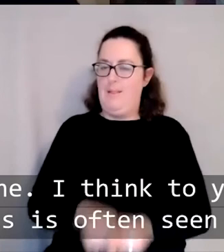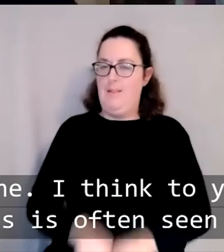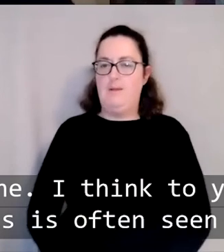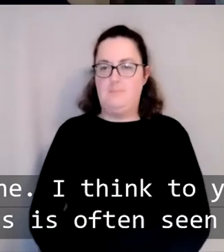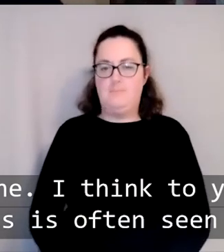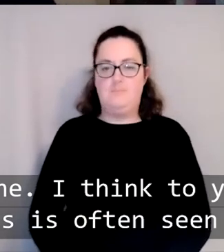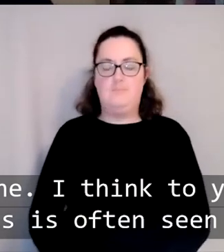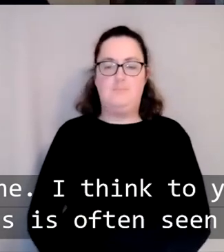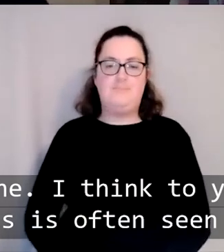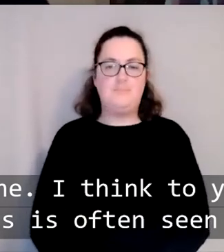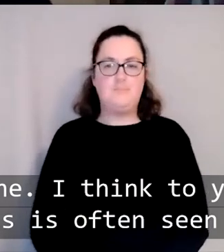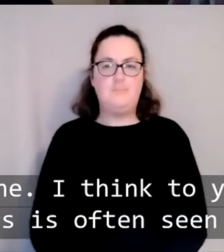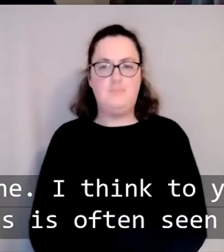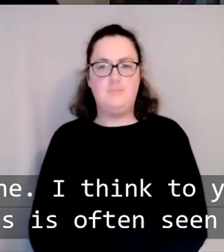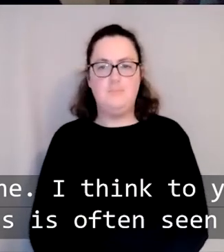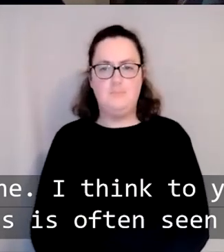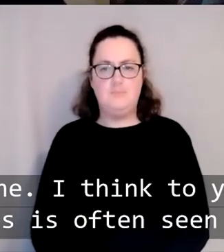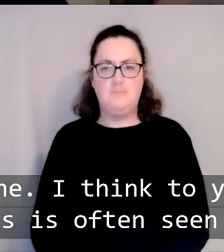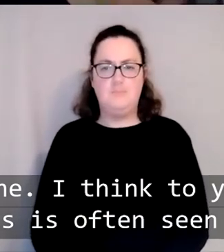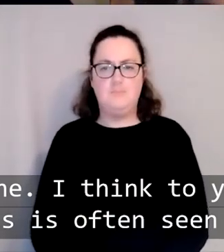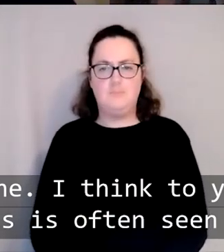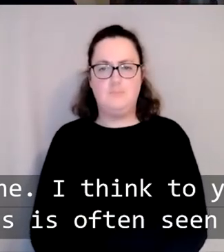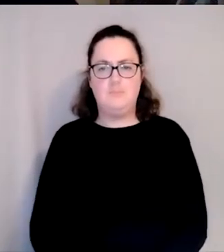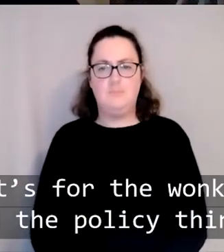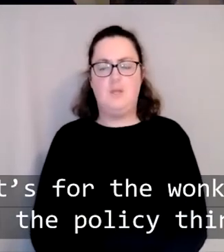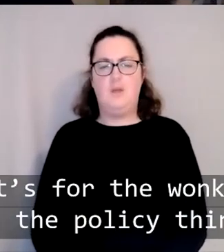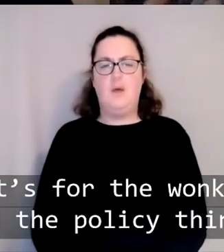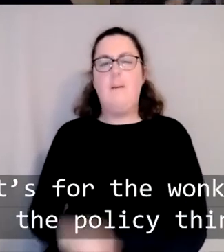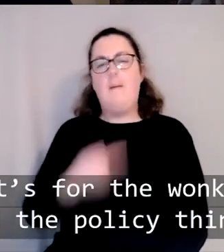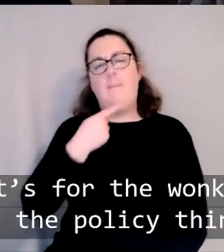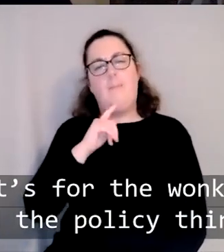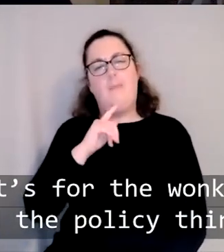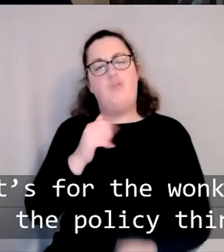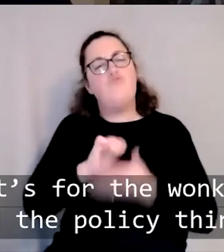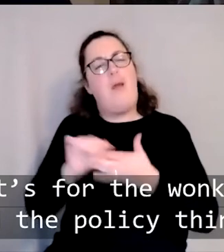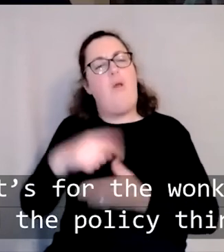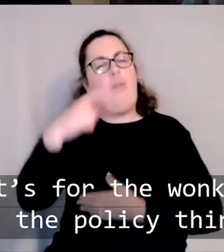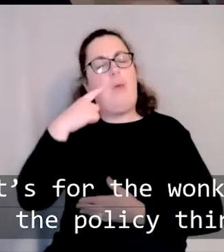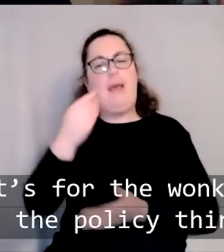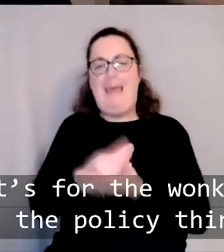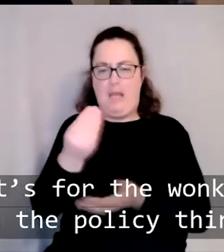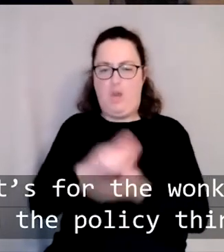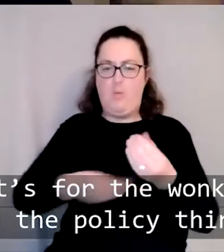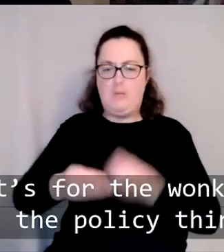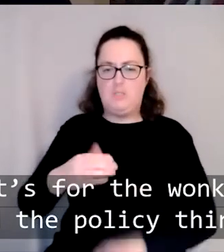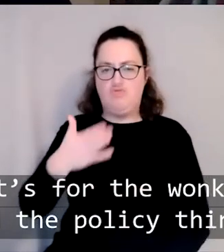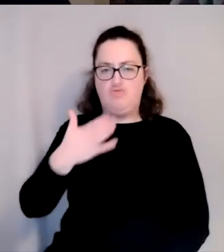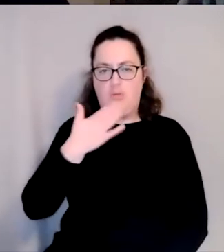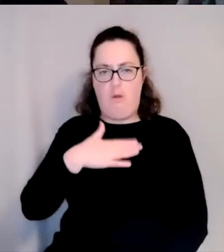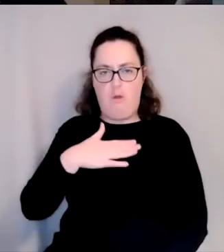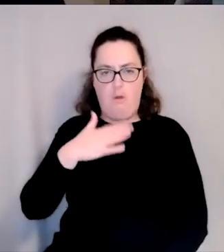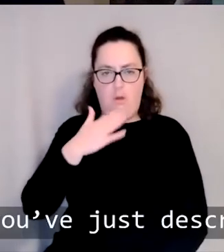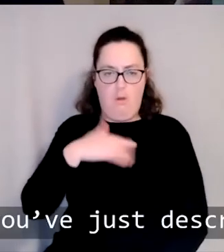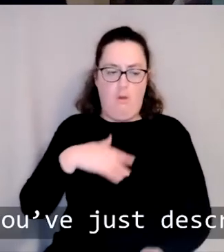your point, economics is often kind of seen as dry. It's seen as kind of, yeah, it's for the wonks and the policy thing.